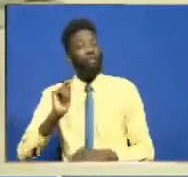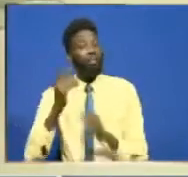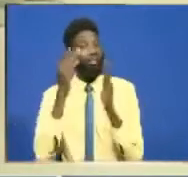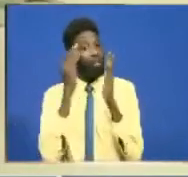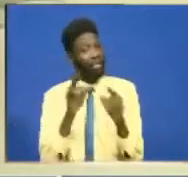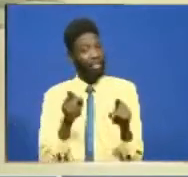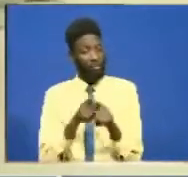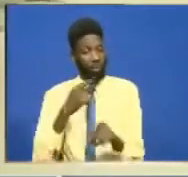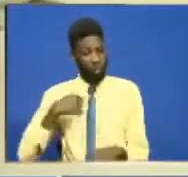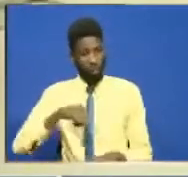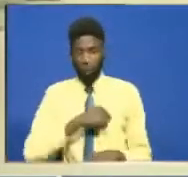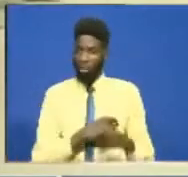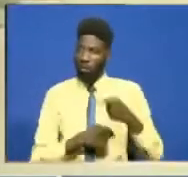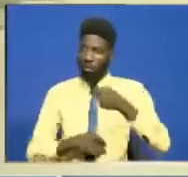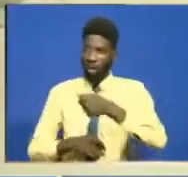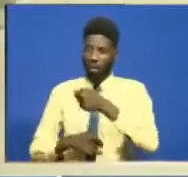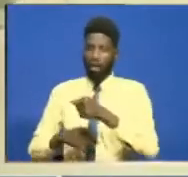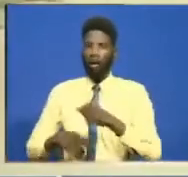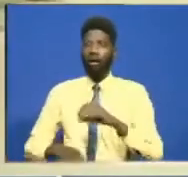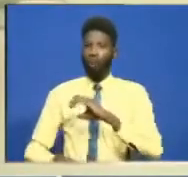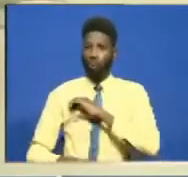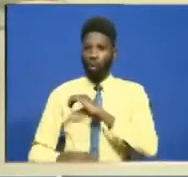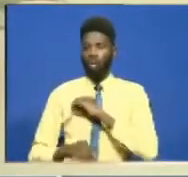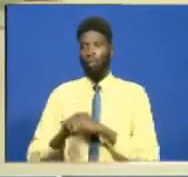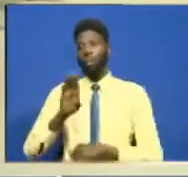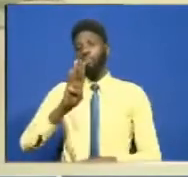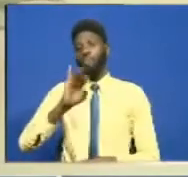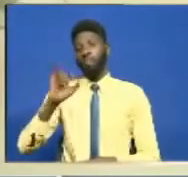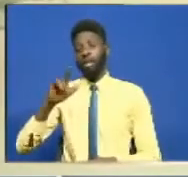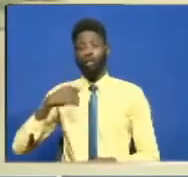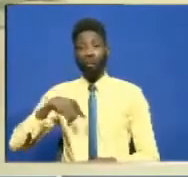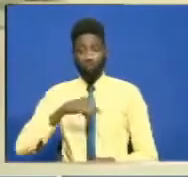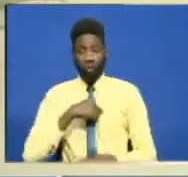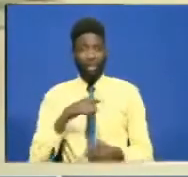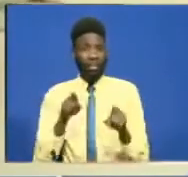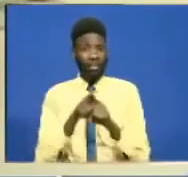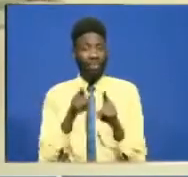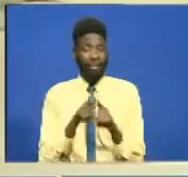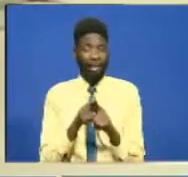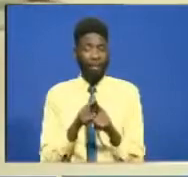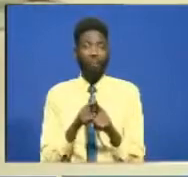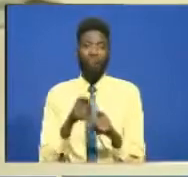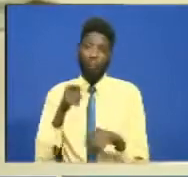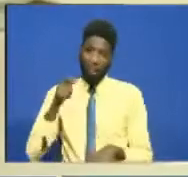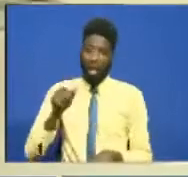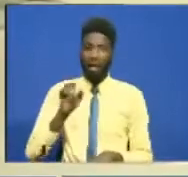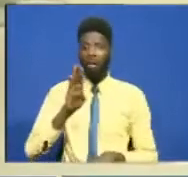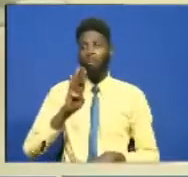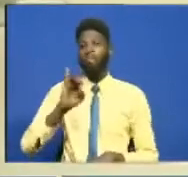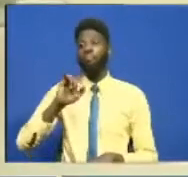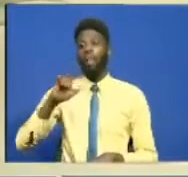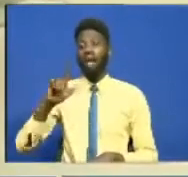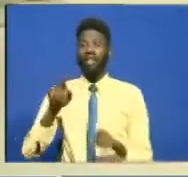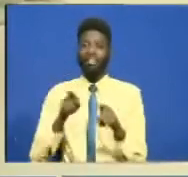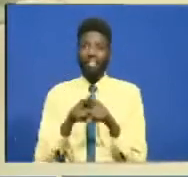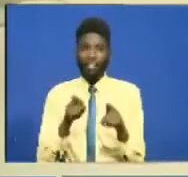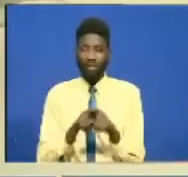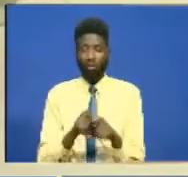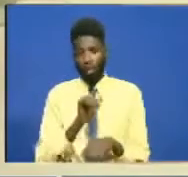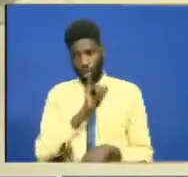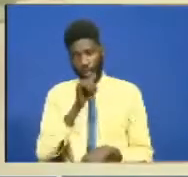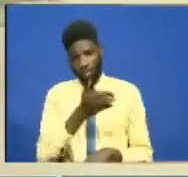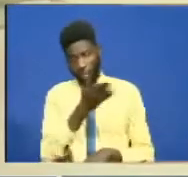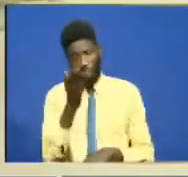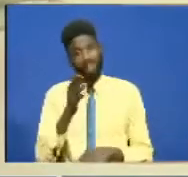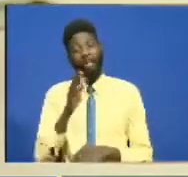to foot our own bill, where we contribute to actually ensure that we are paying the bills. And also, for those who have succumbed,